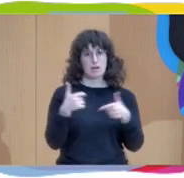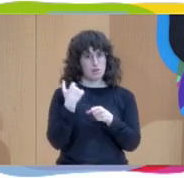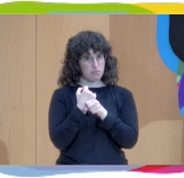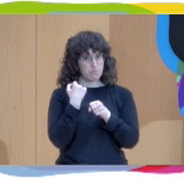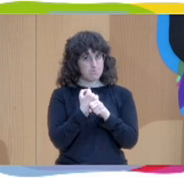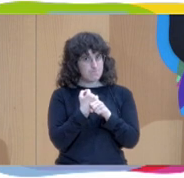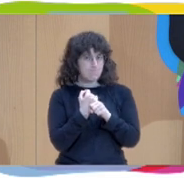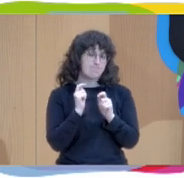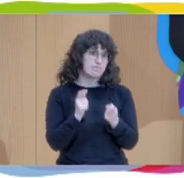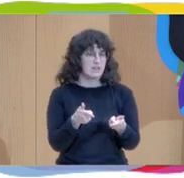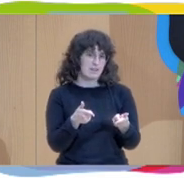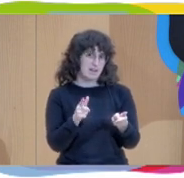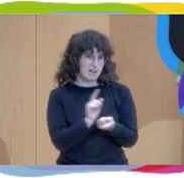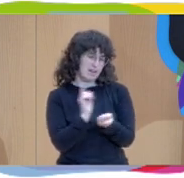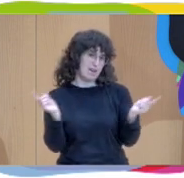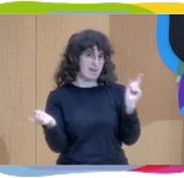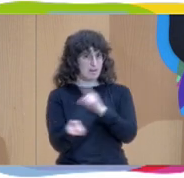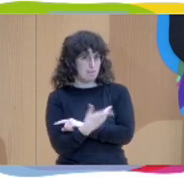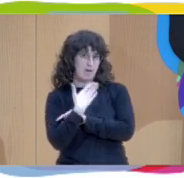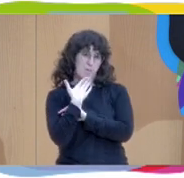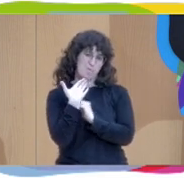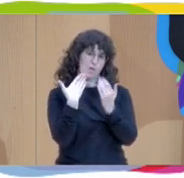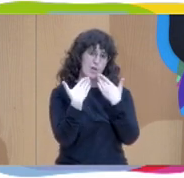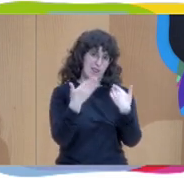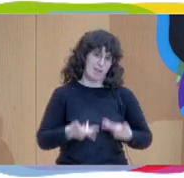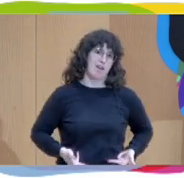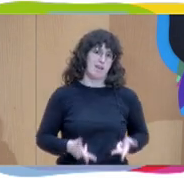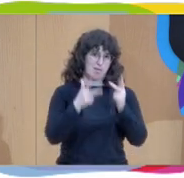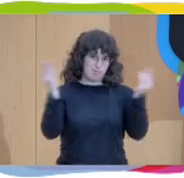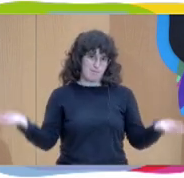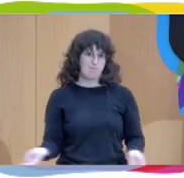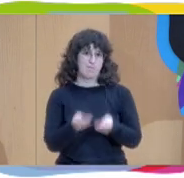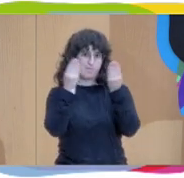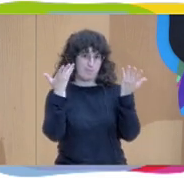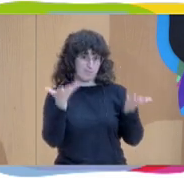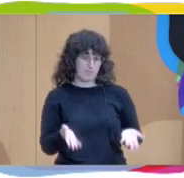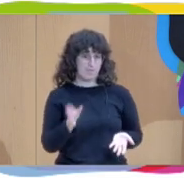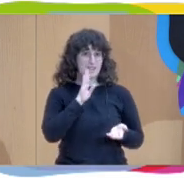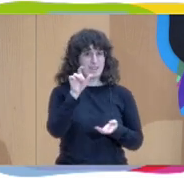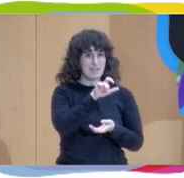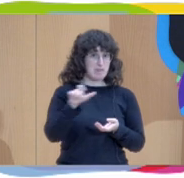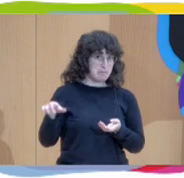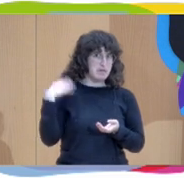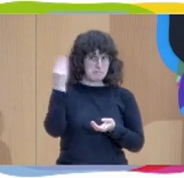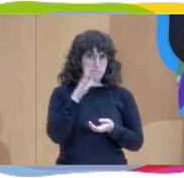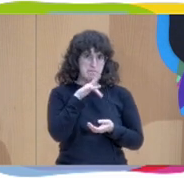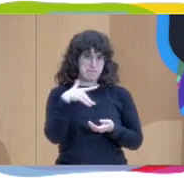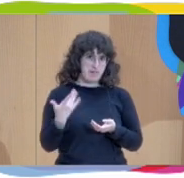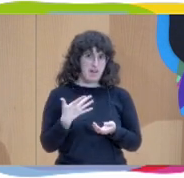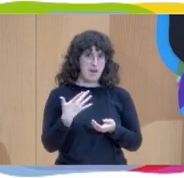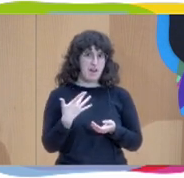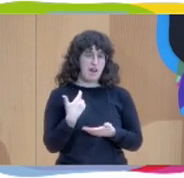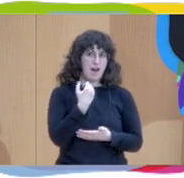modules. And those people, we think, can support the facilitators' work.